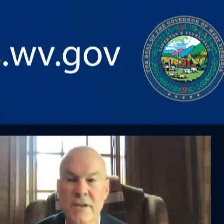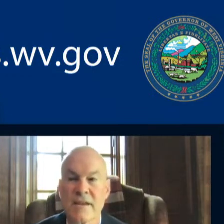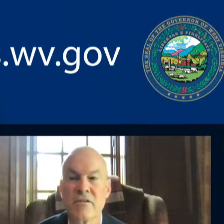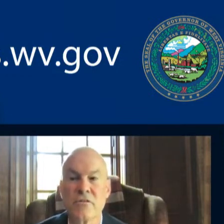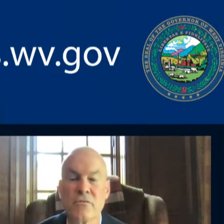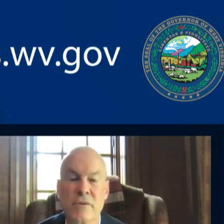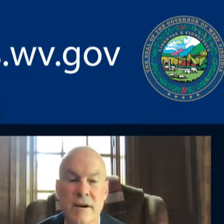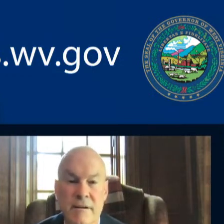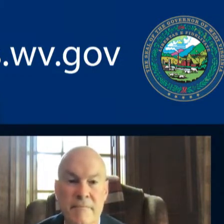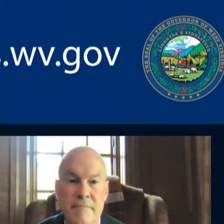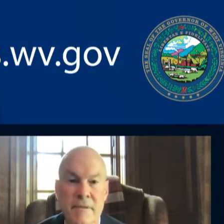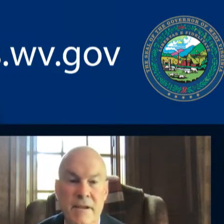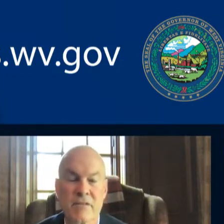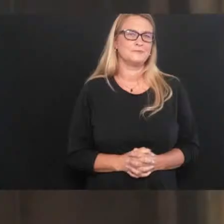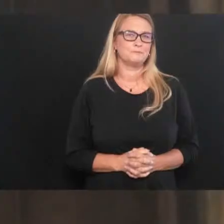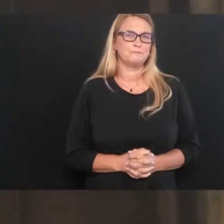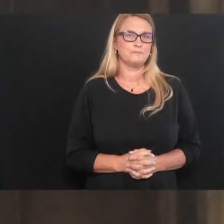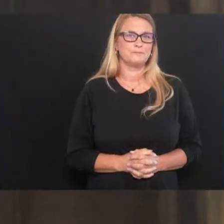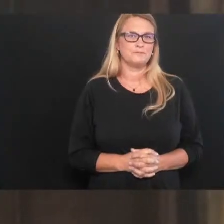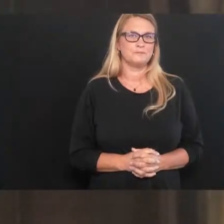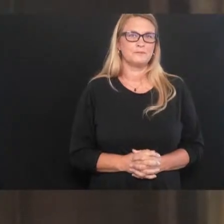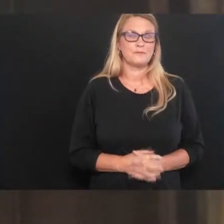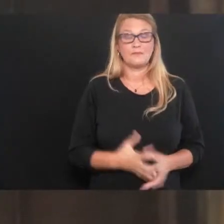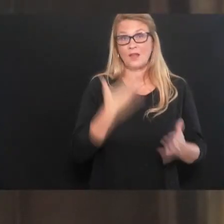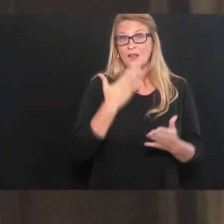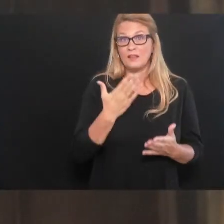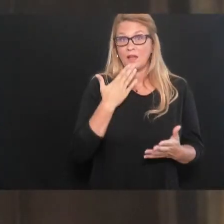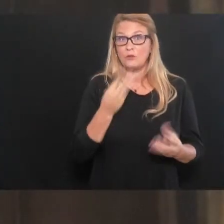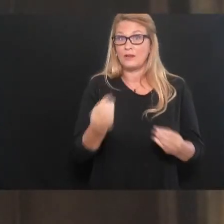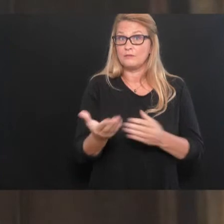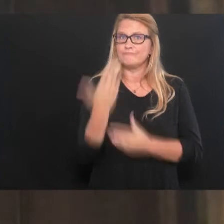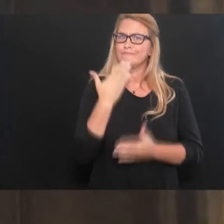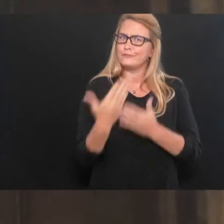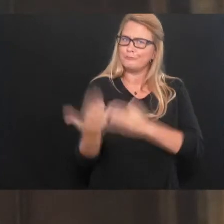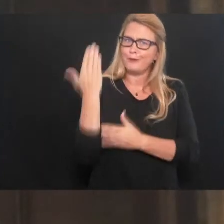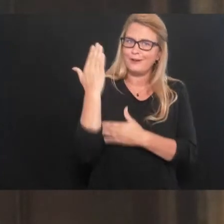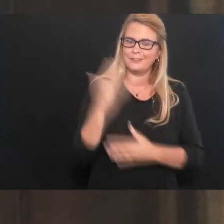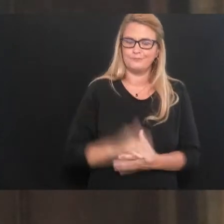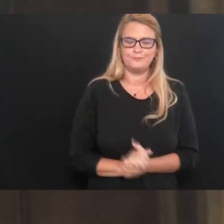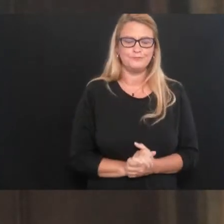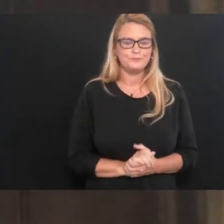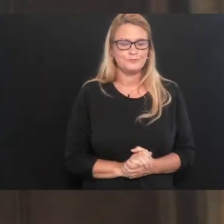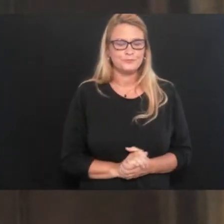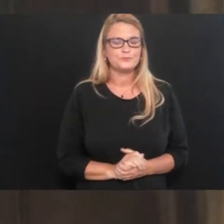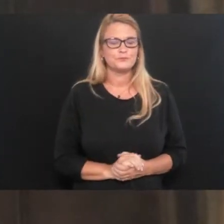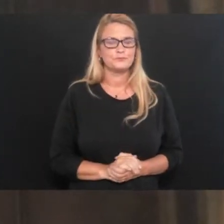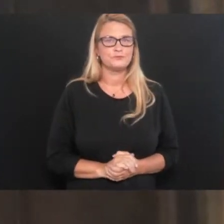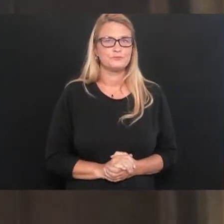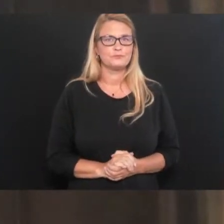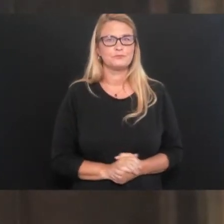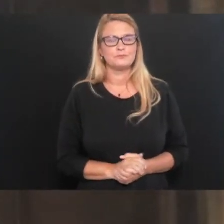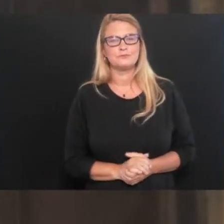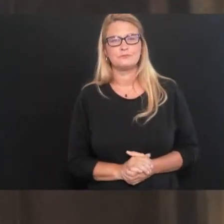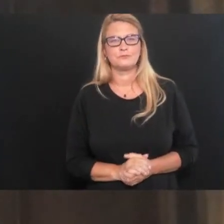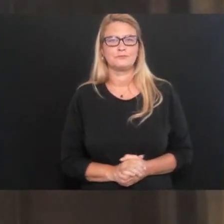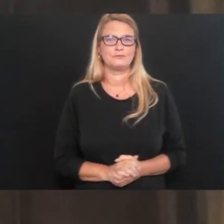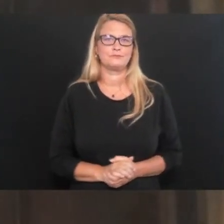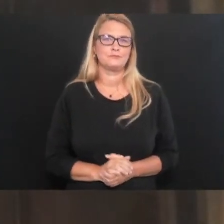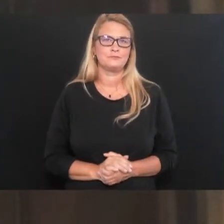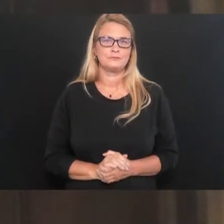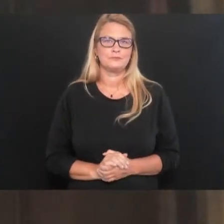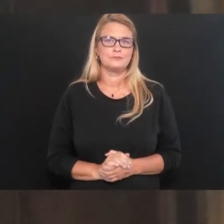Well, thank you, and good morning. I have to say, listening to the governor's